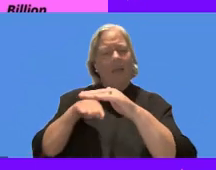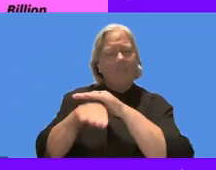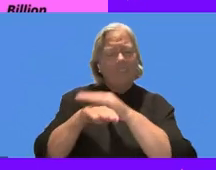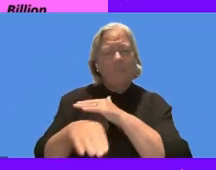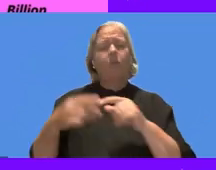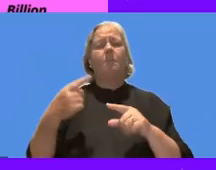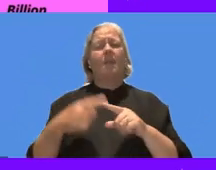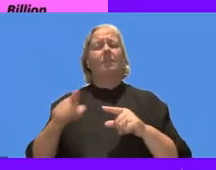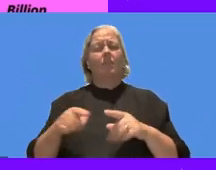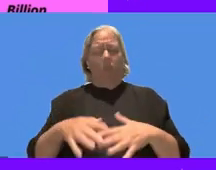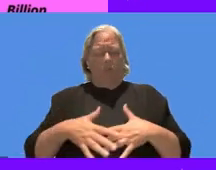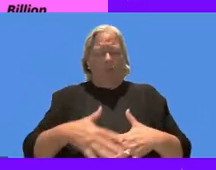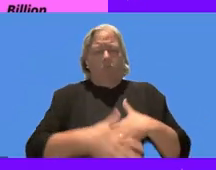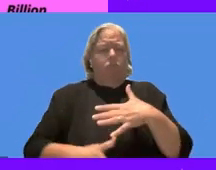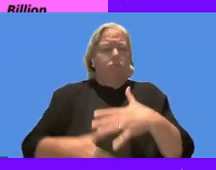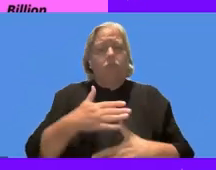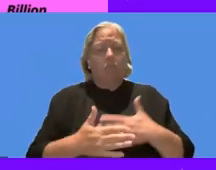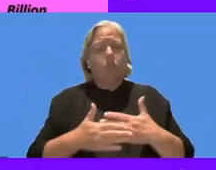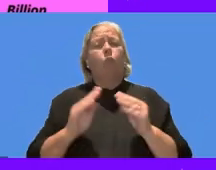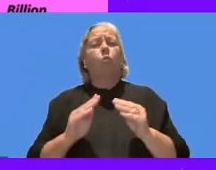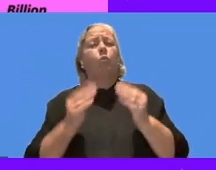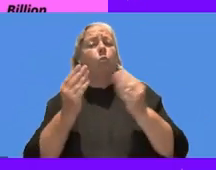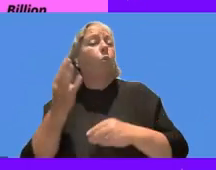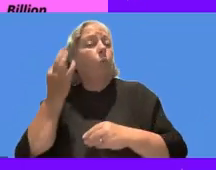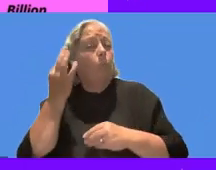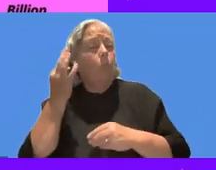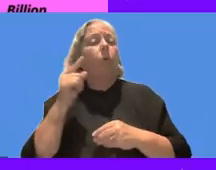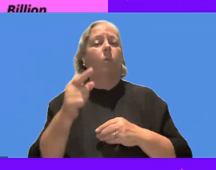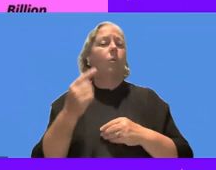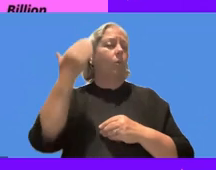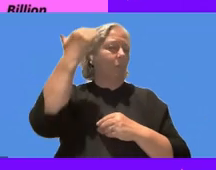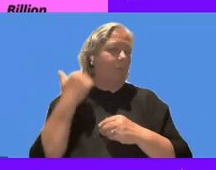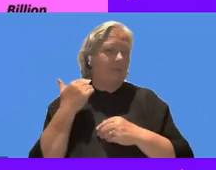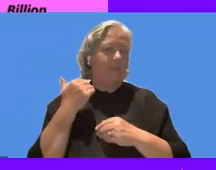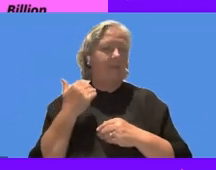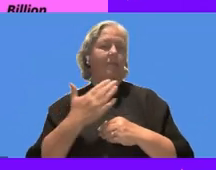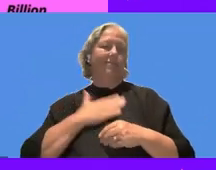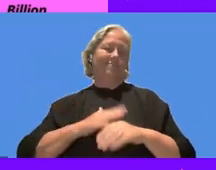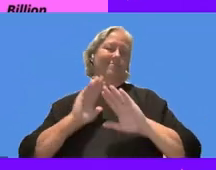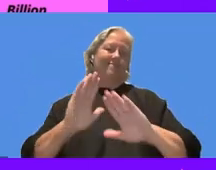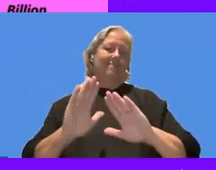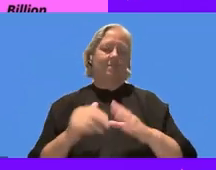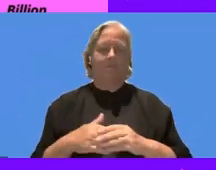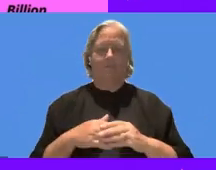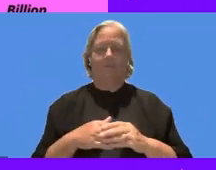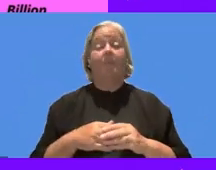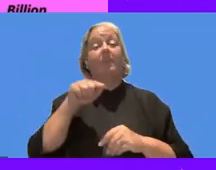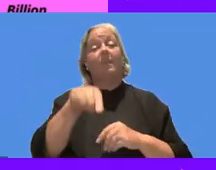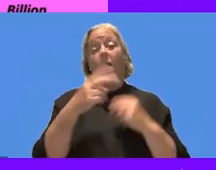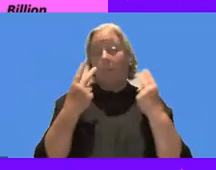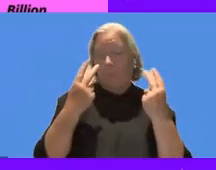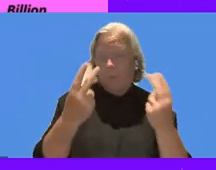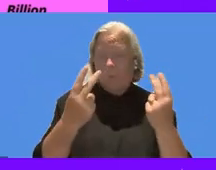for adolescent girls and young women, with findings from different African countries. And this is important because it's a really